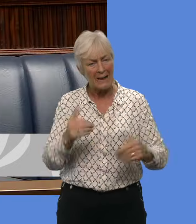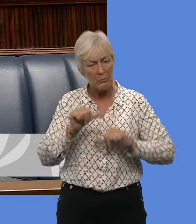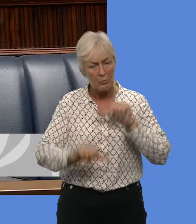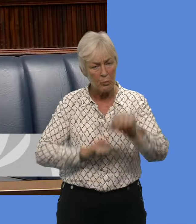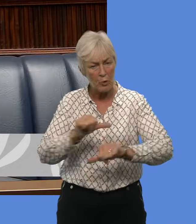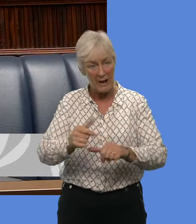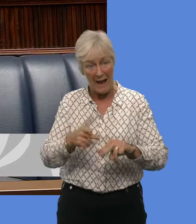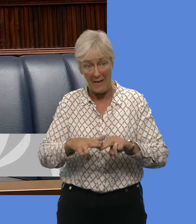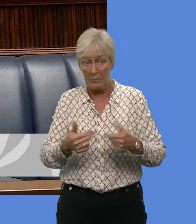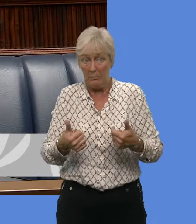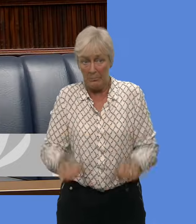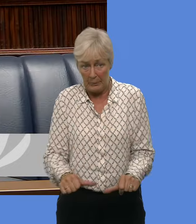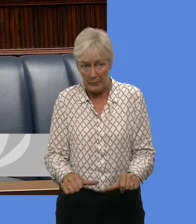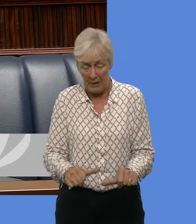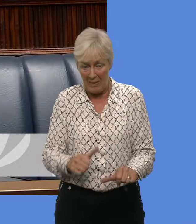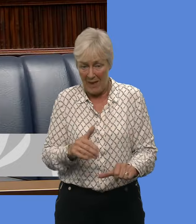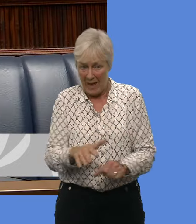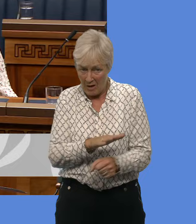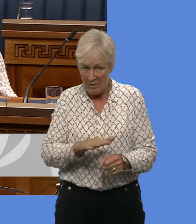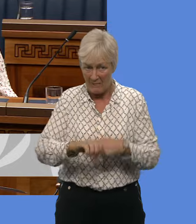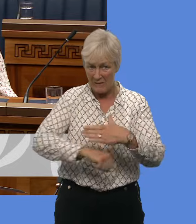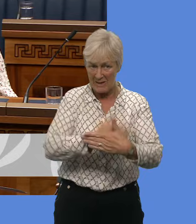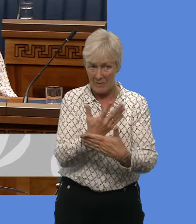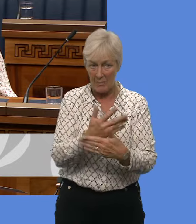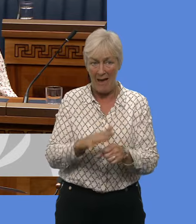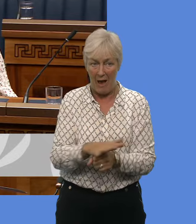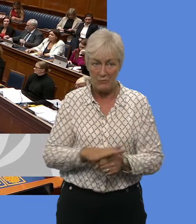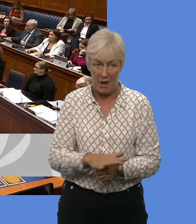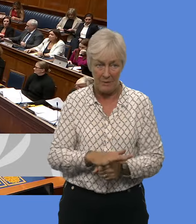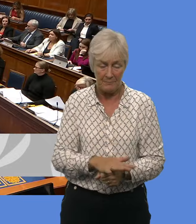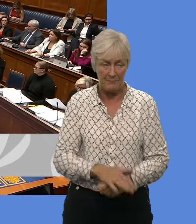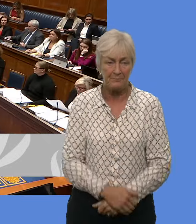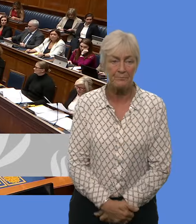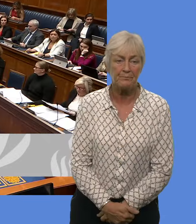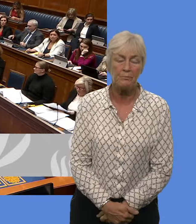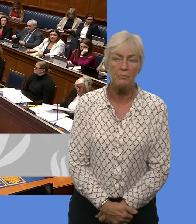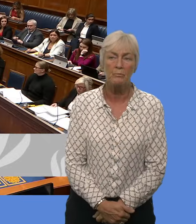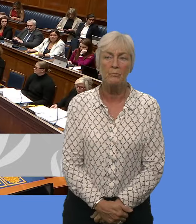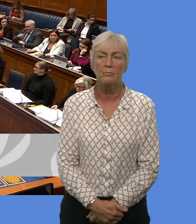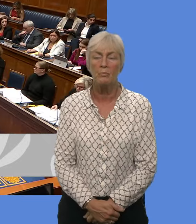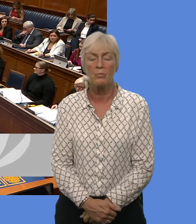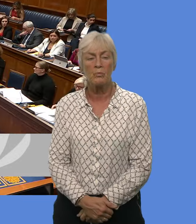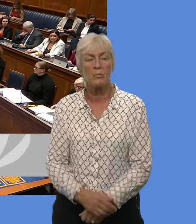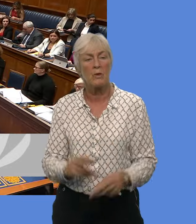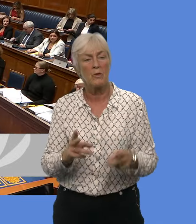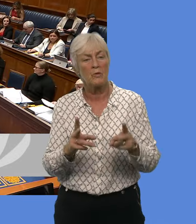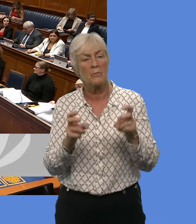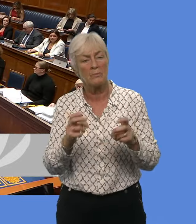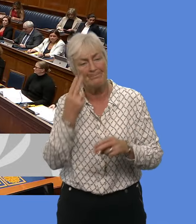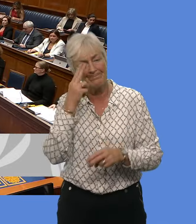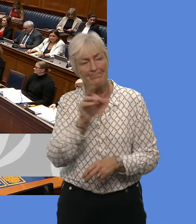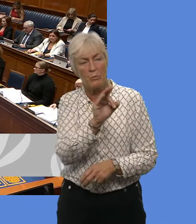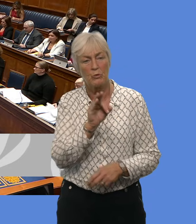gets to that stage in terms of developing proposals. We must move to topical questions, and I call Matthew O'Toole.